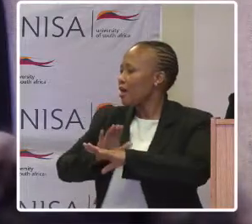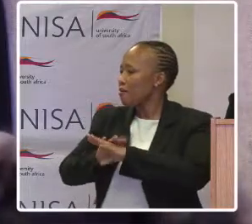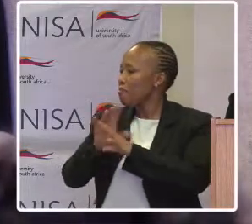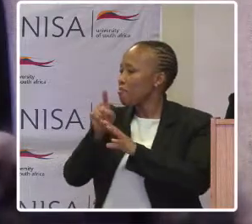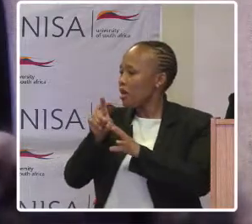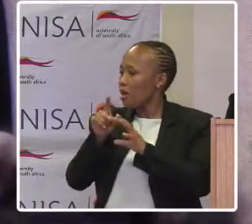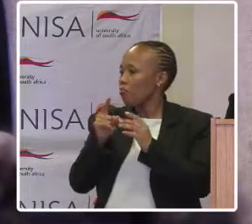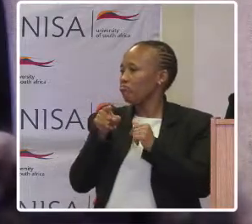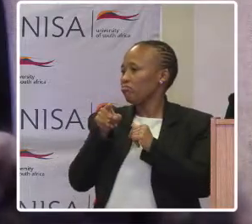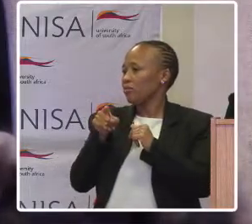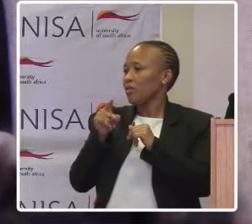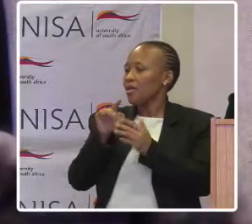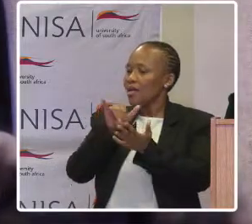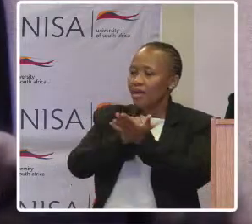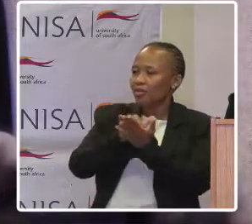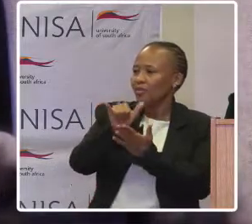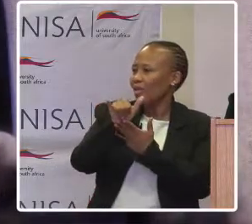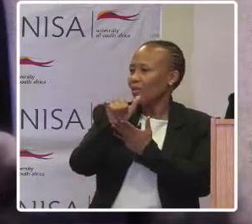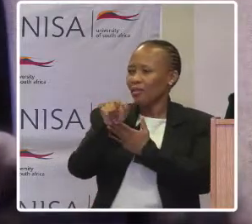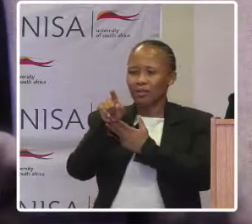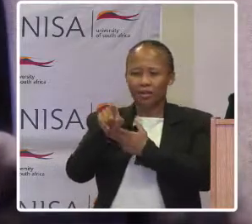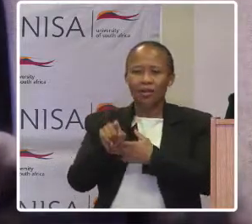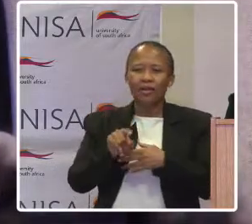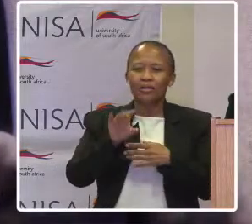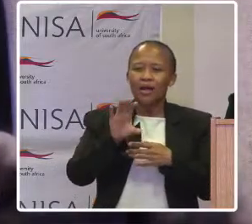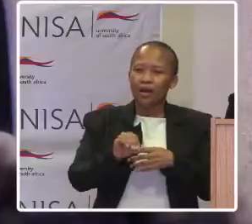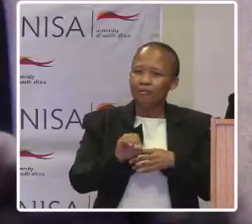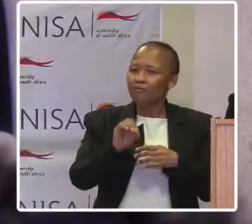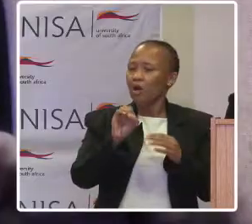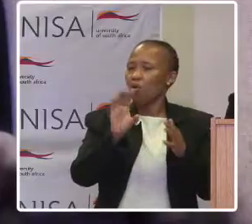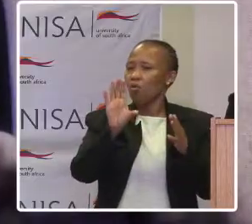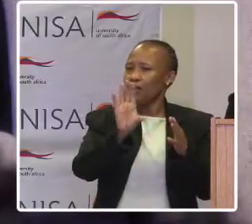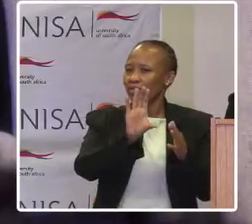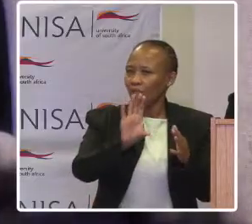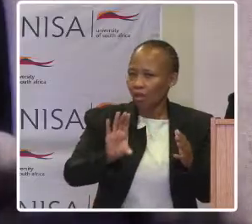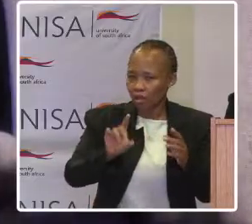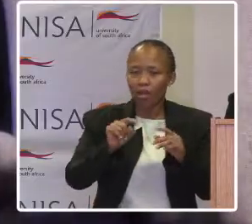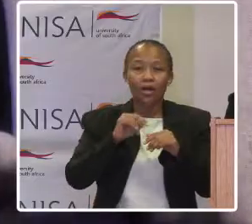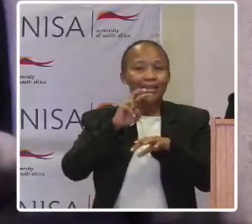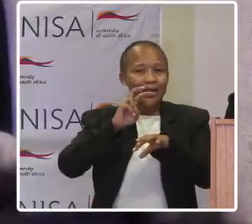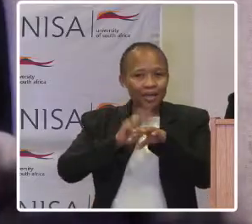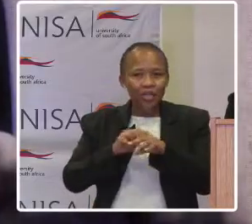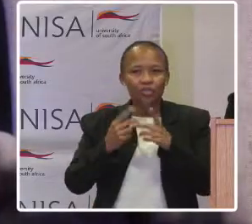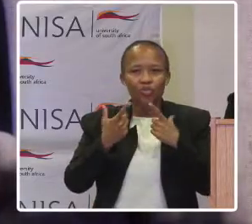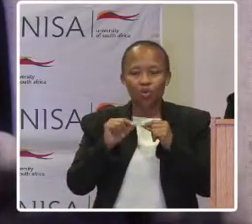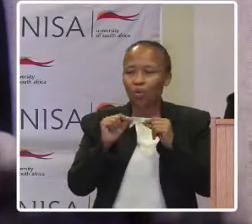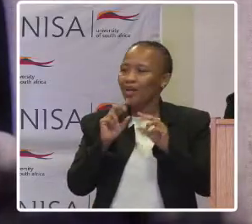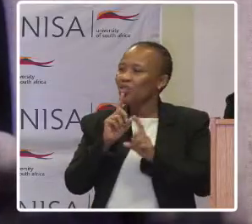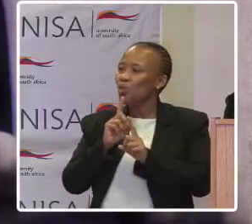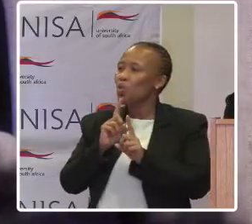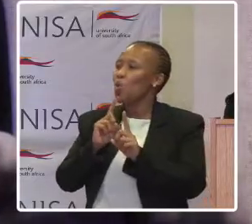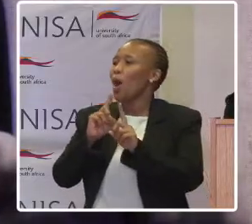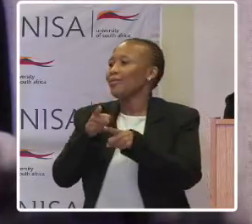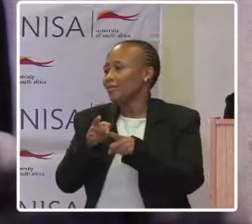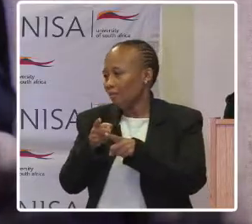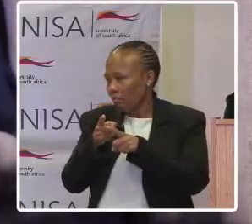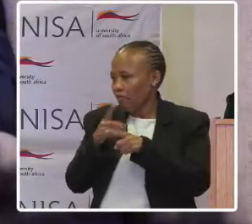question. They get taken to the council, so they need to answer, and then of course bring their stakeholders and ownership in line with